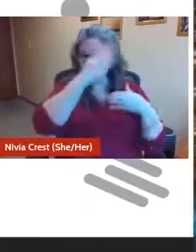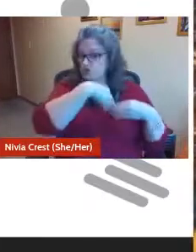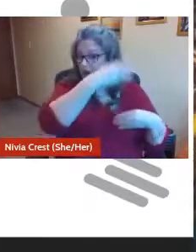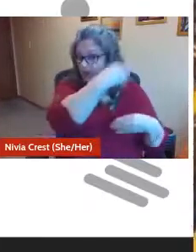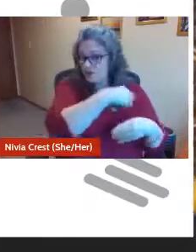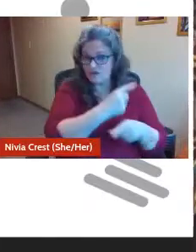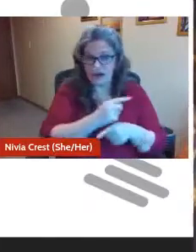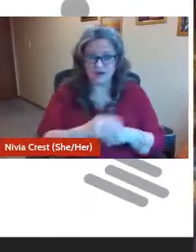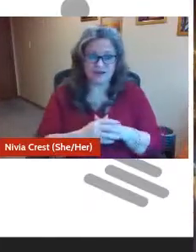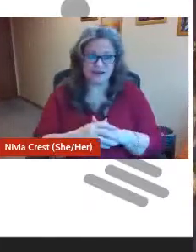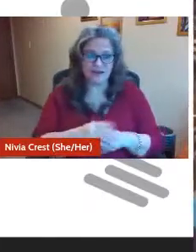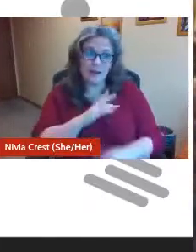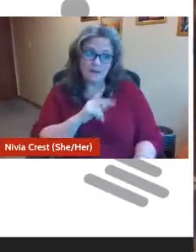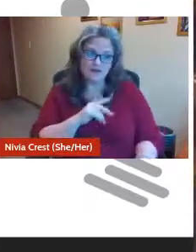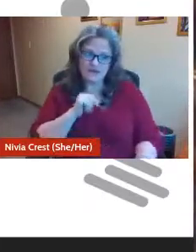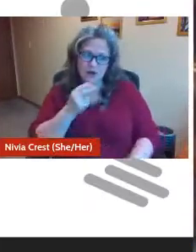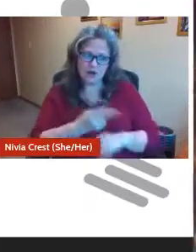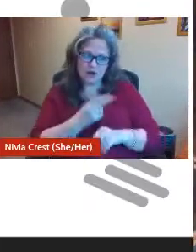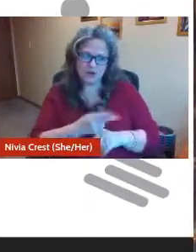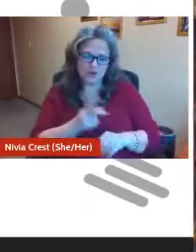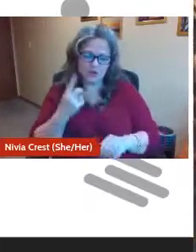use a straightener. Yeah, you do. Yeah.